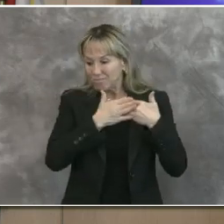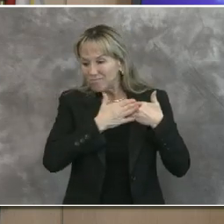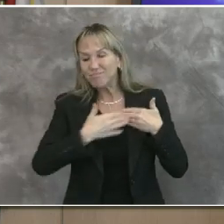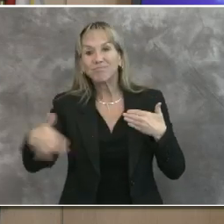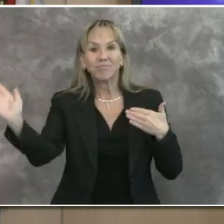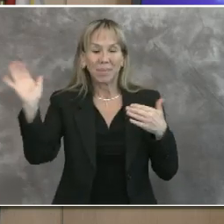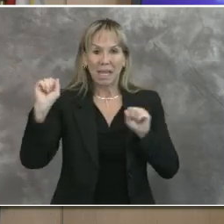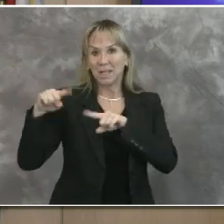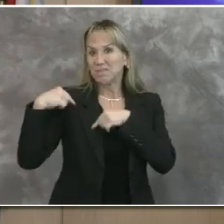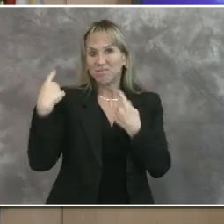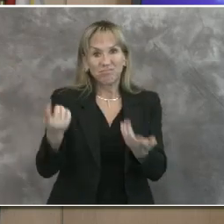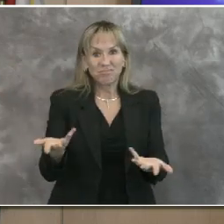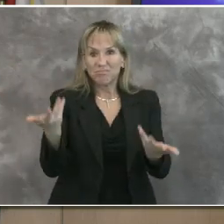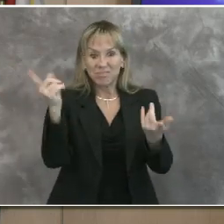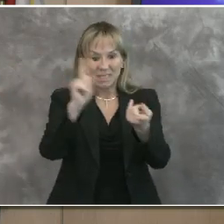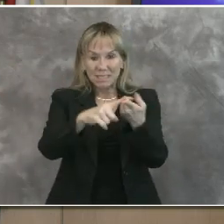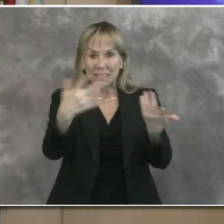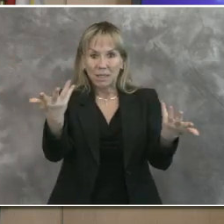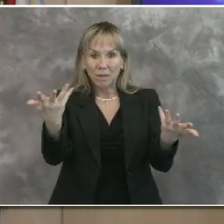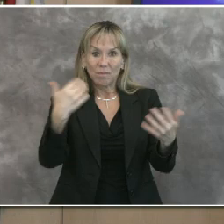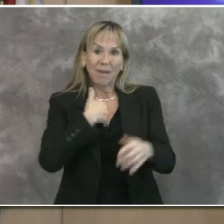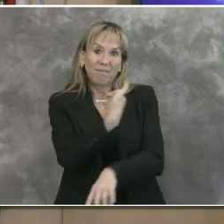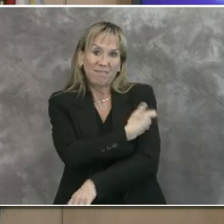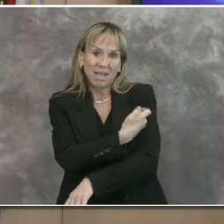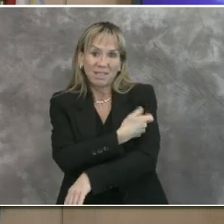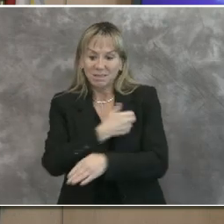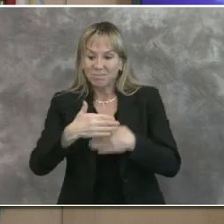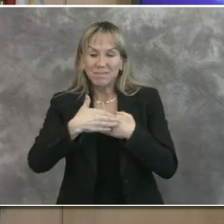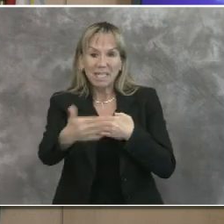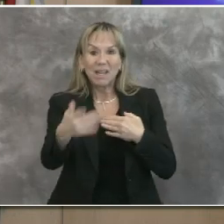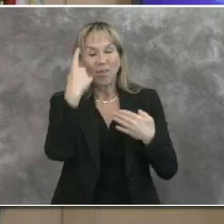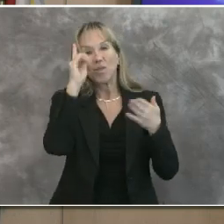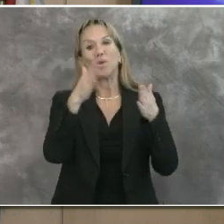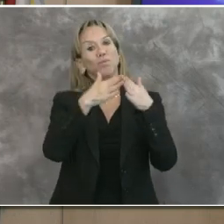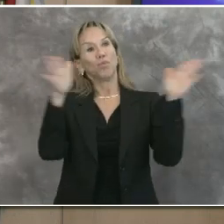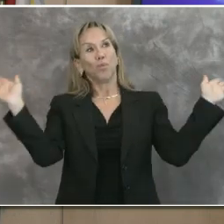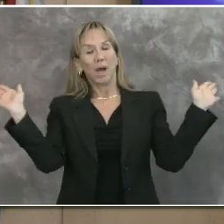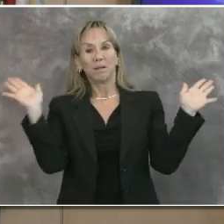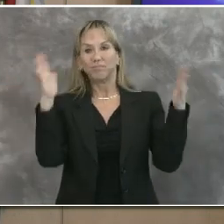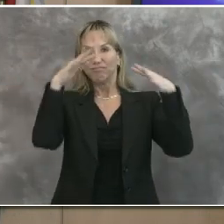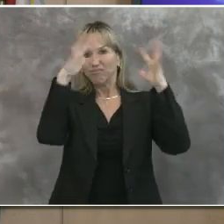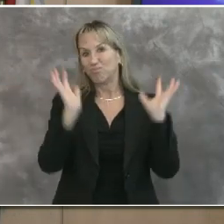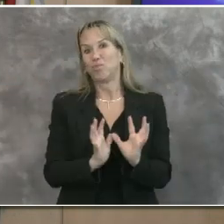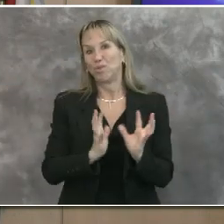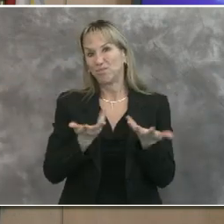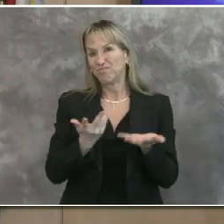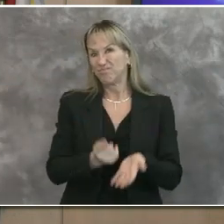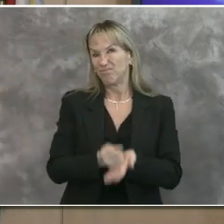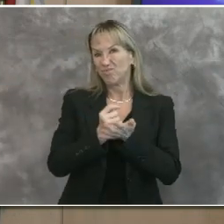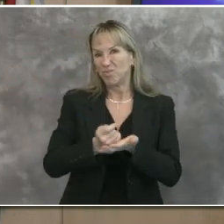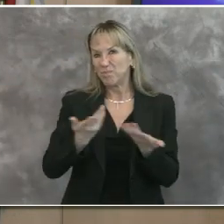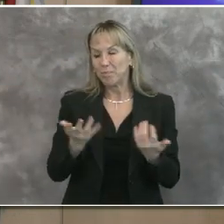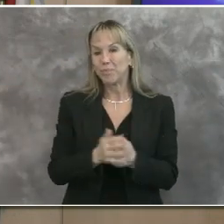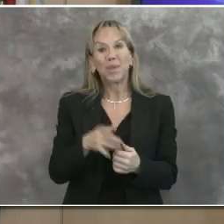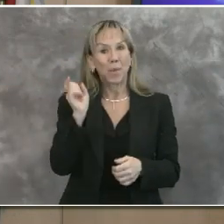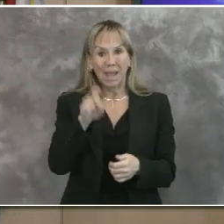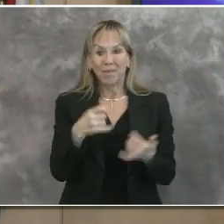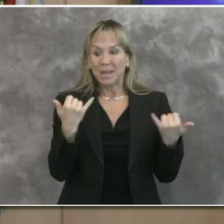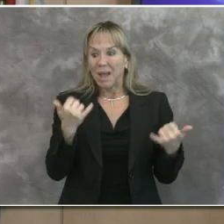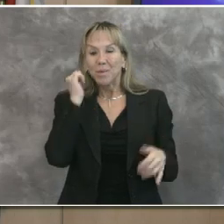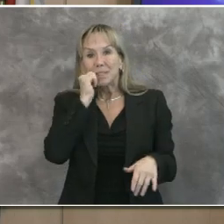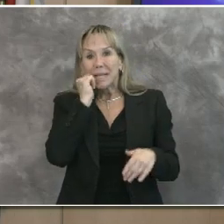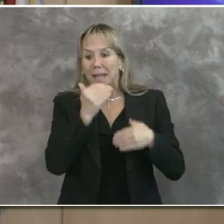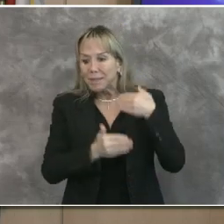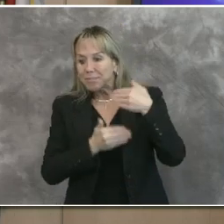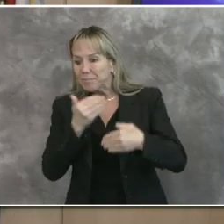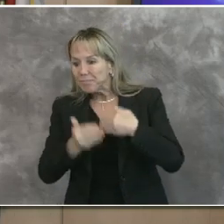coronavirus exposure until such time as we have a vaccine or wide-scale therapeutic treatment. It is what we have to do on a daily basis